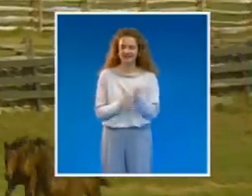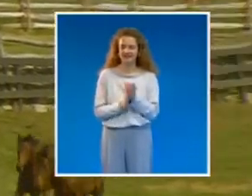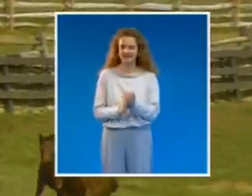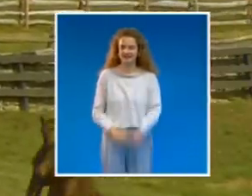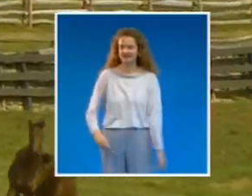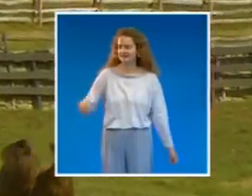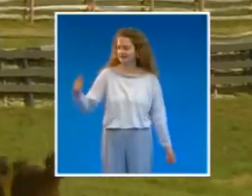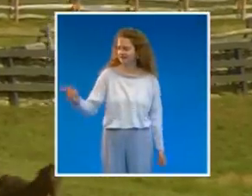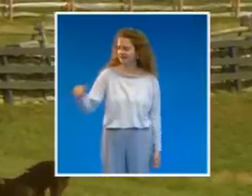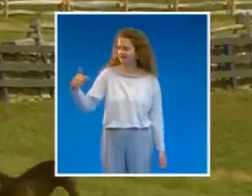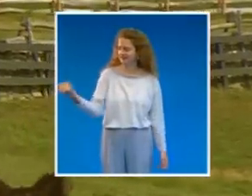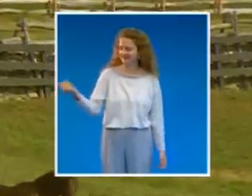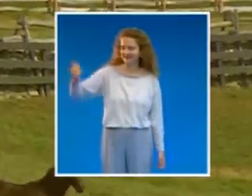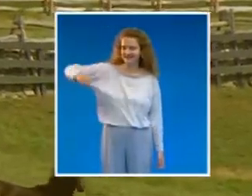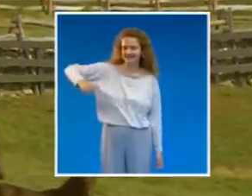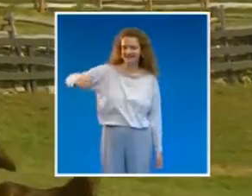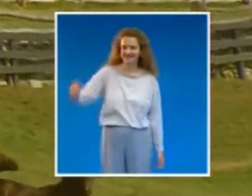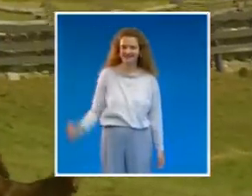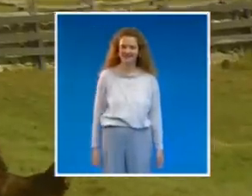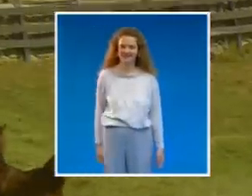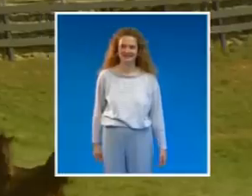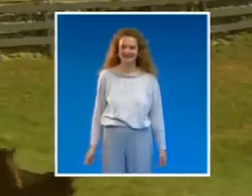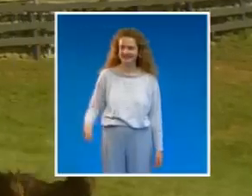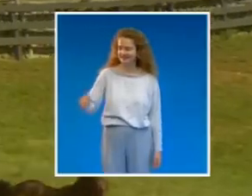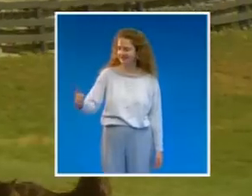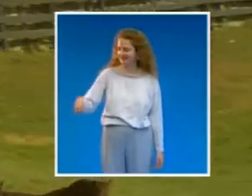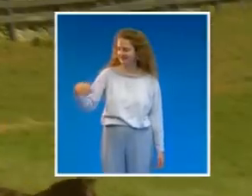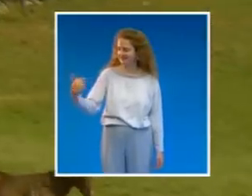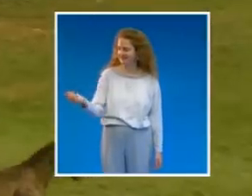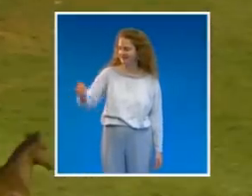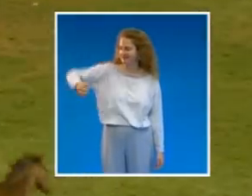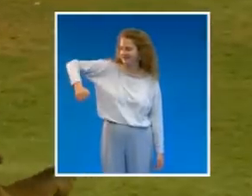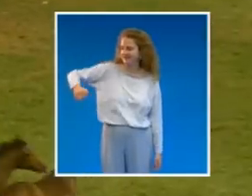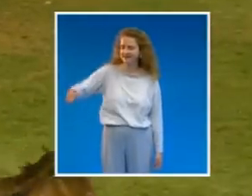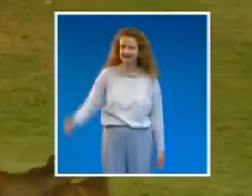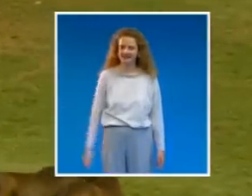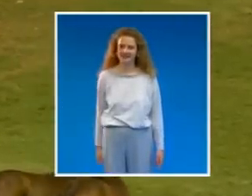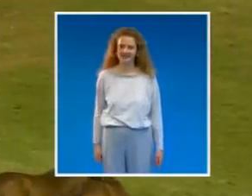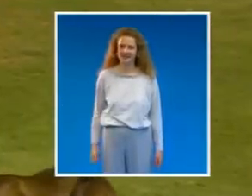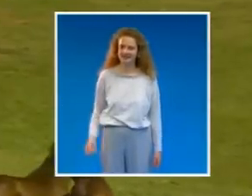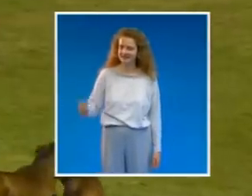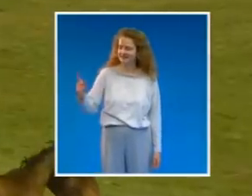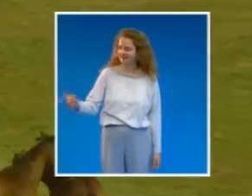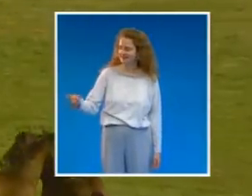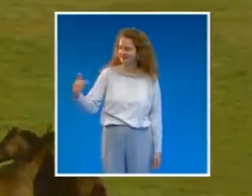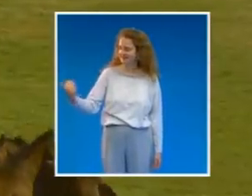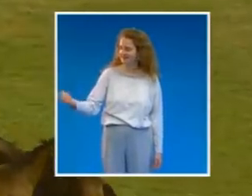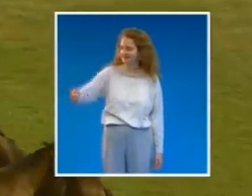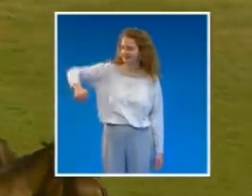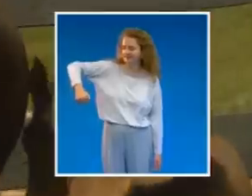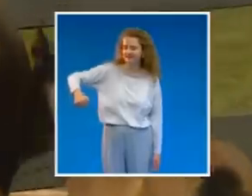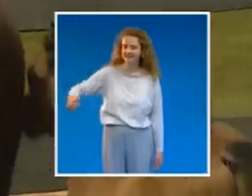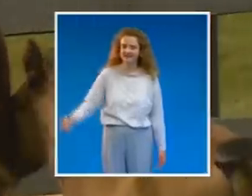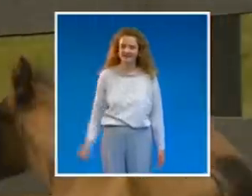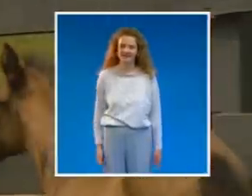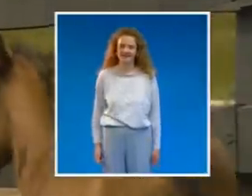merry and bright. One finger, one thumb, one arm, keep moving. One finger, one thumb, one arm, keep moving. One finger, one